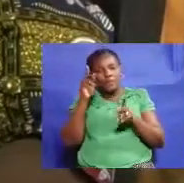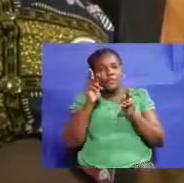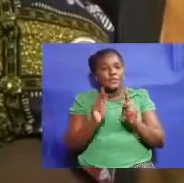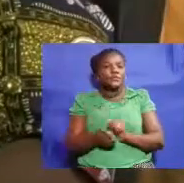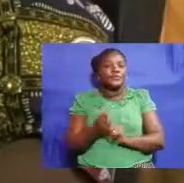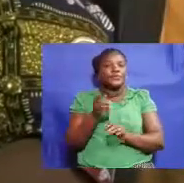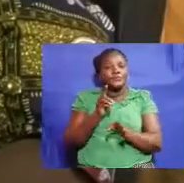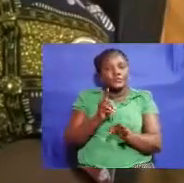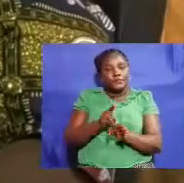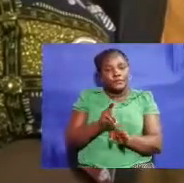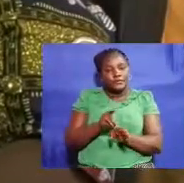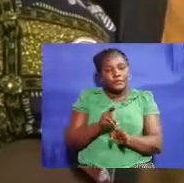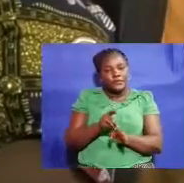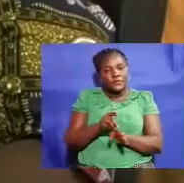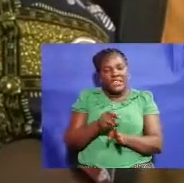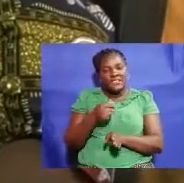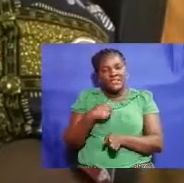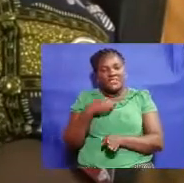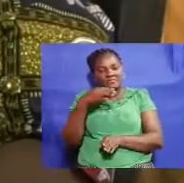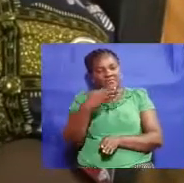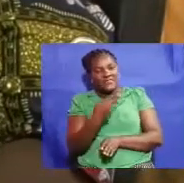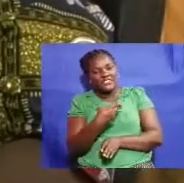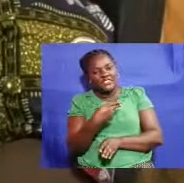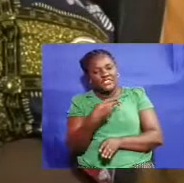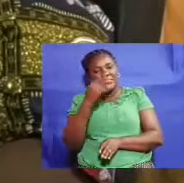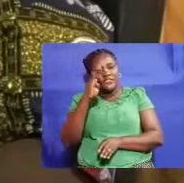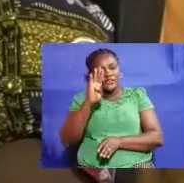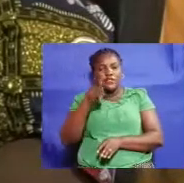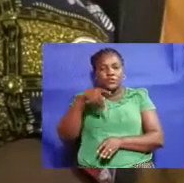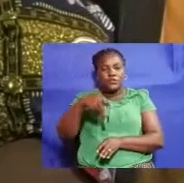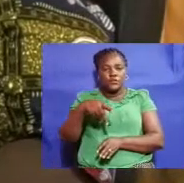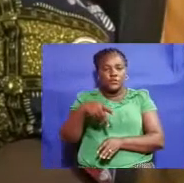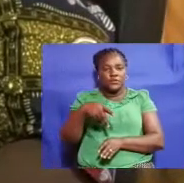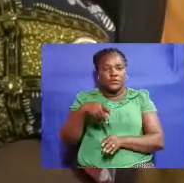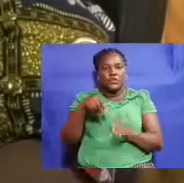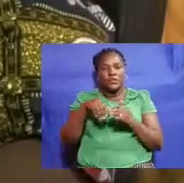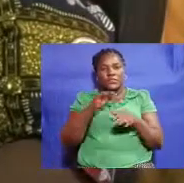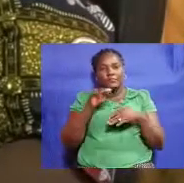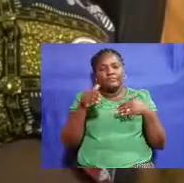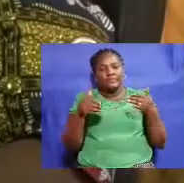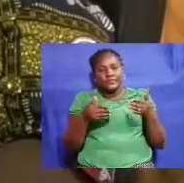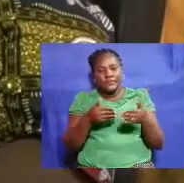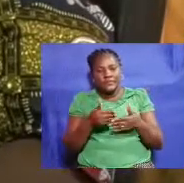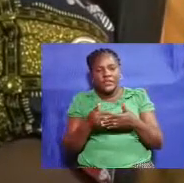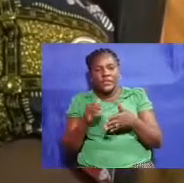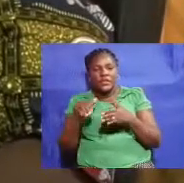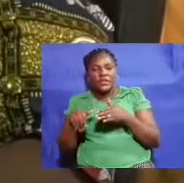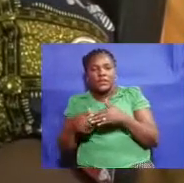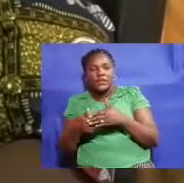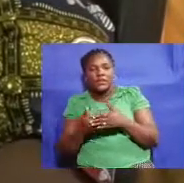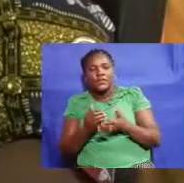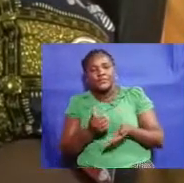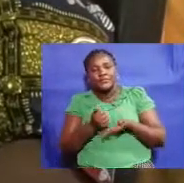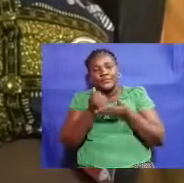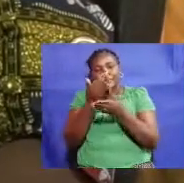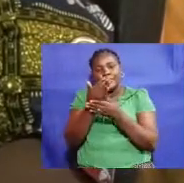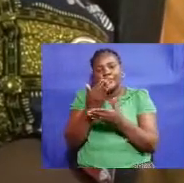H4P in regard to the way they are always ready to encourage and help